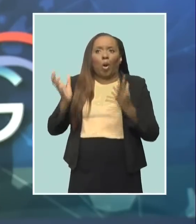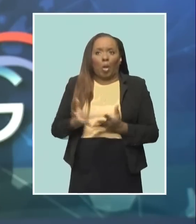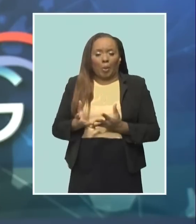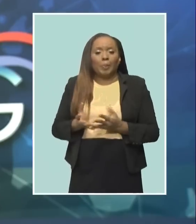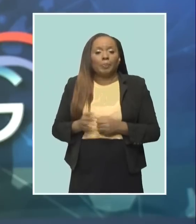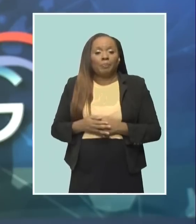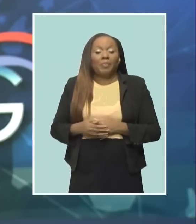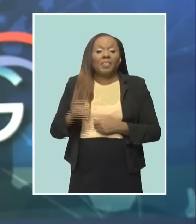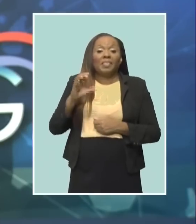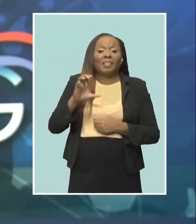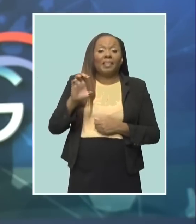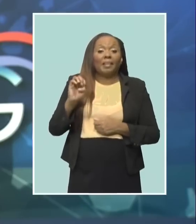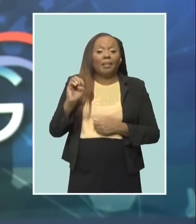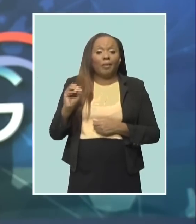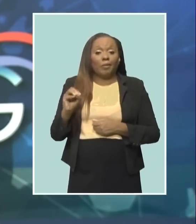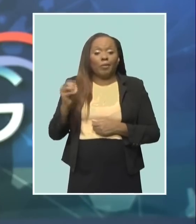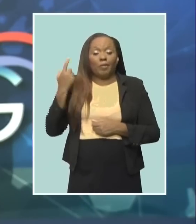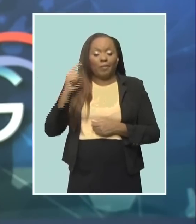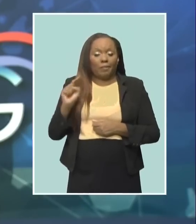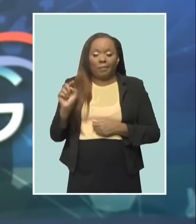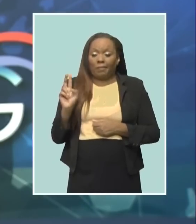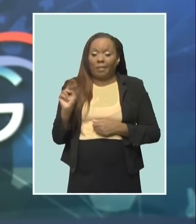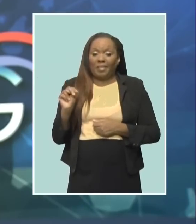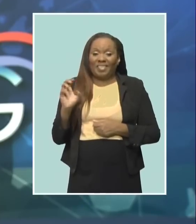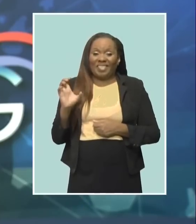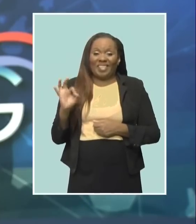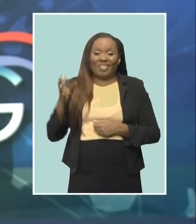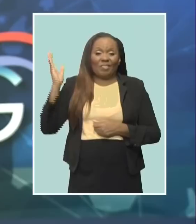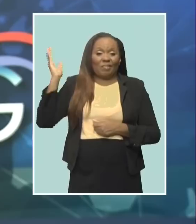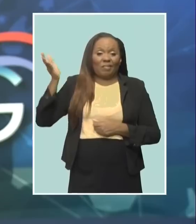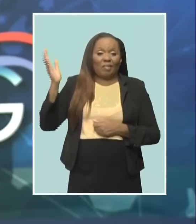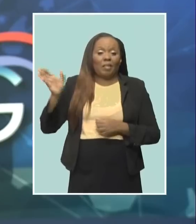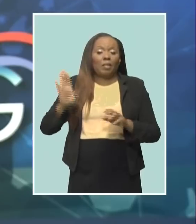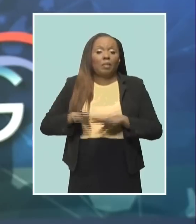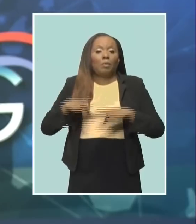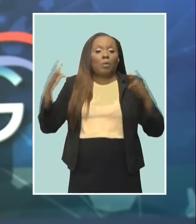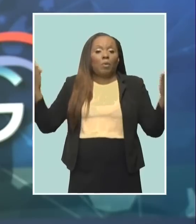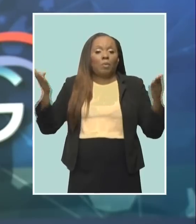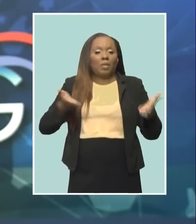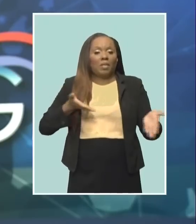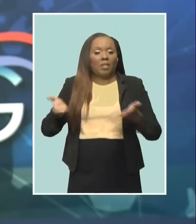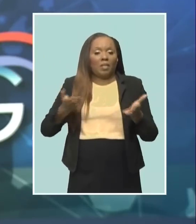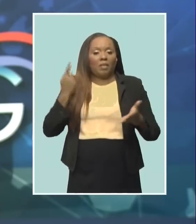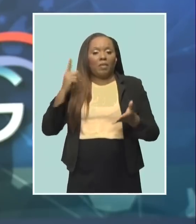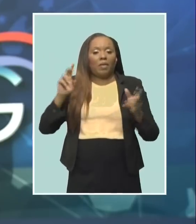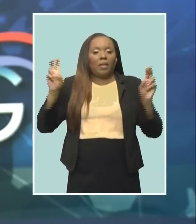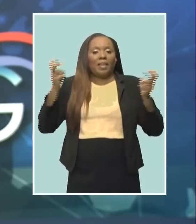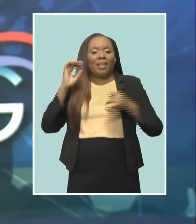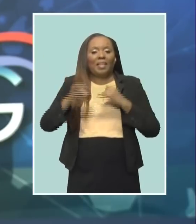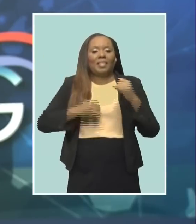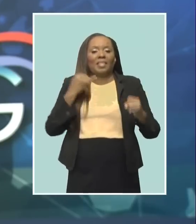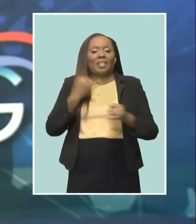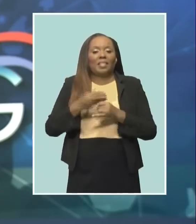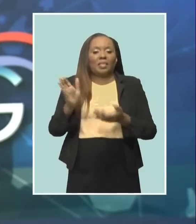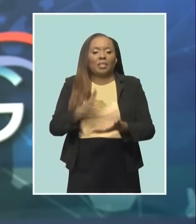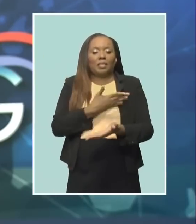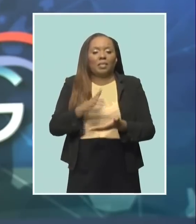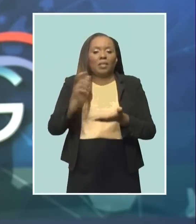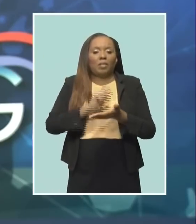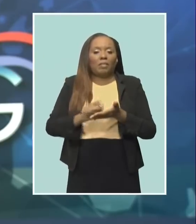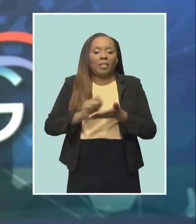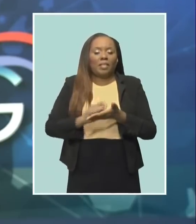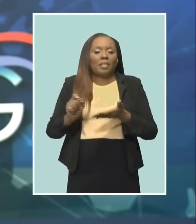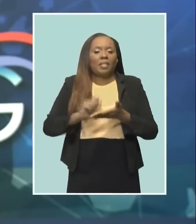National Cultural Foundation, Carol Roberts. She was speaking during the opening ceremony of the International Songwriting Camp, being held